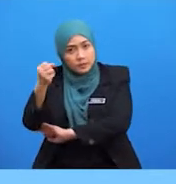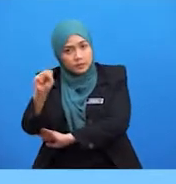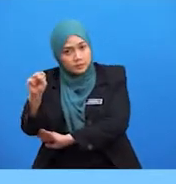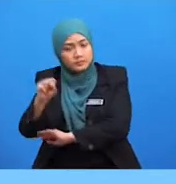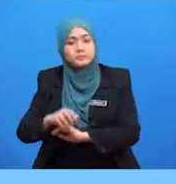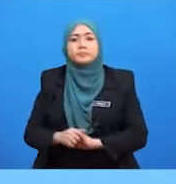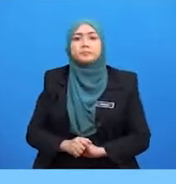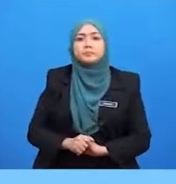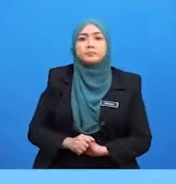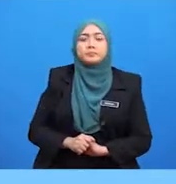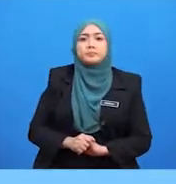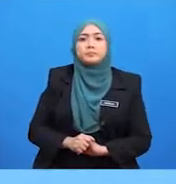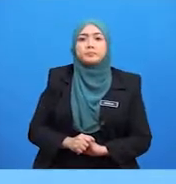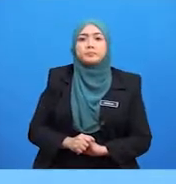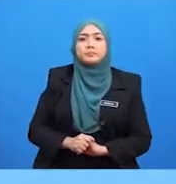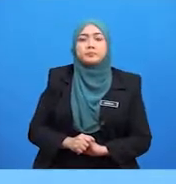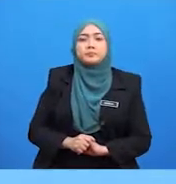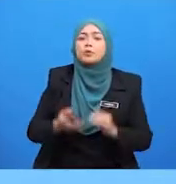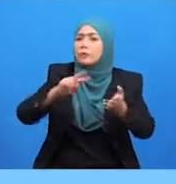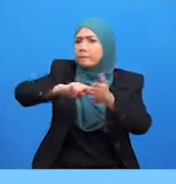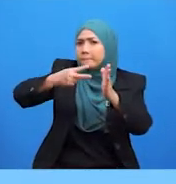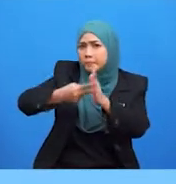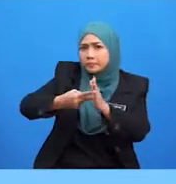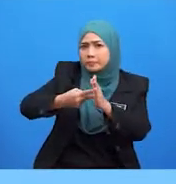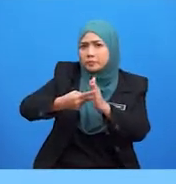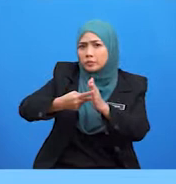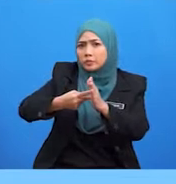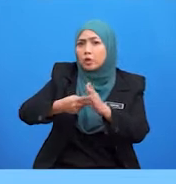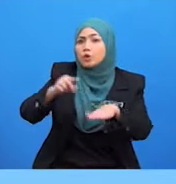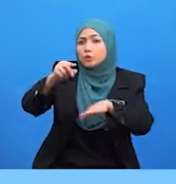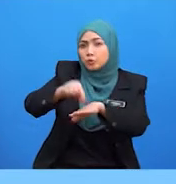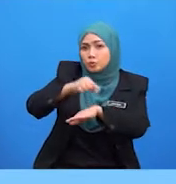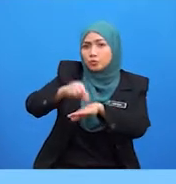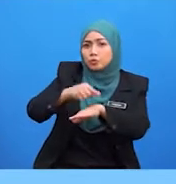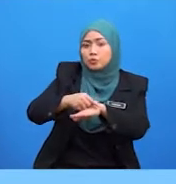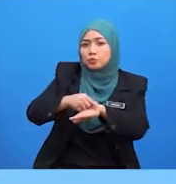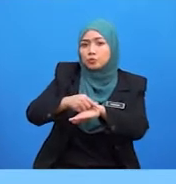give more meaning and, most importantly, to describe a noun.